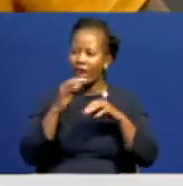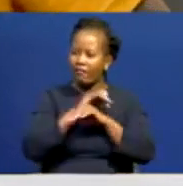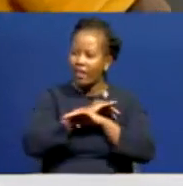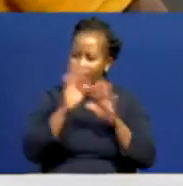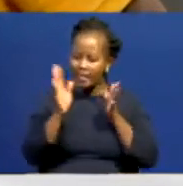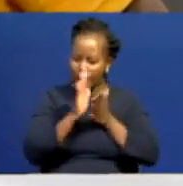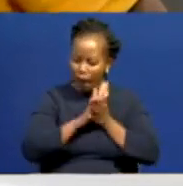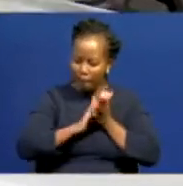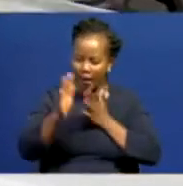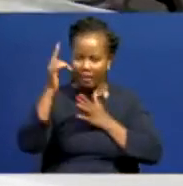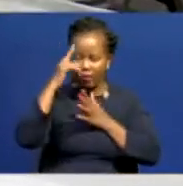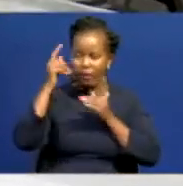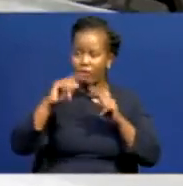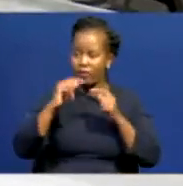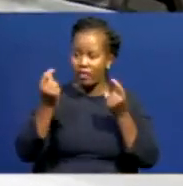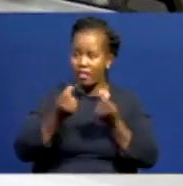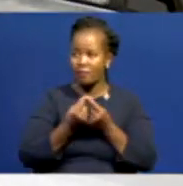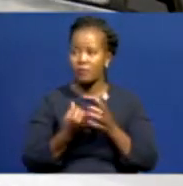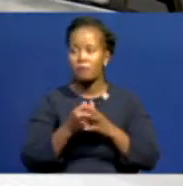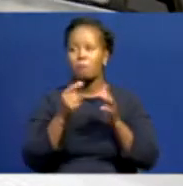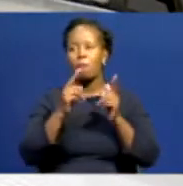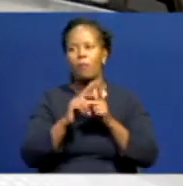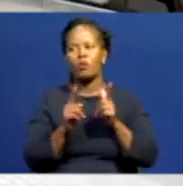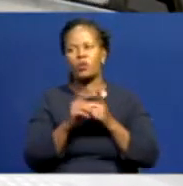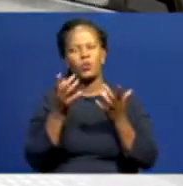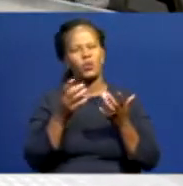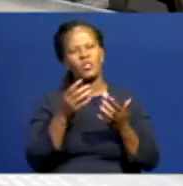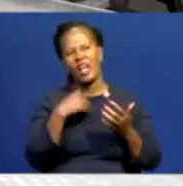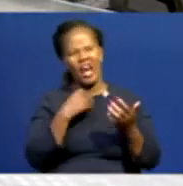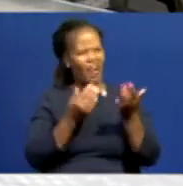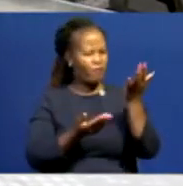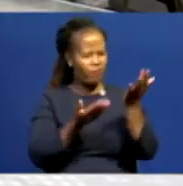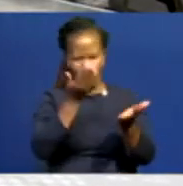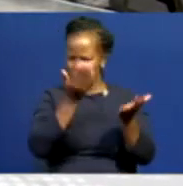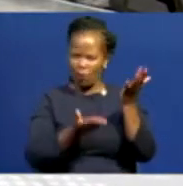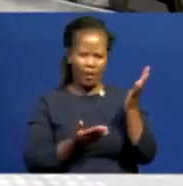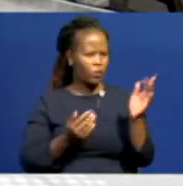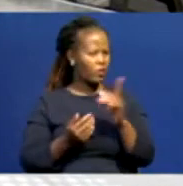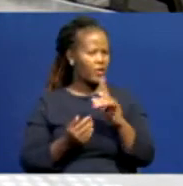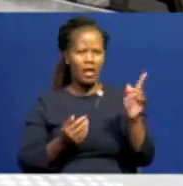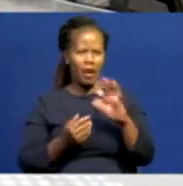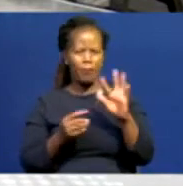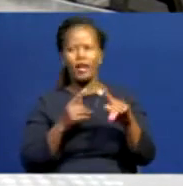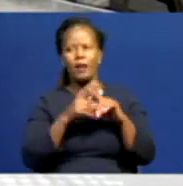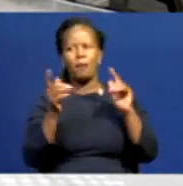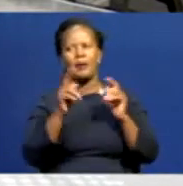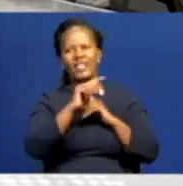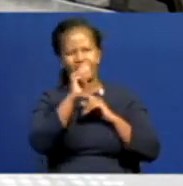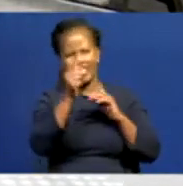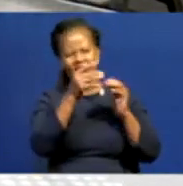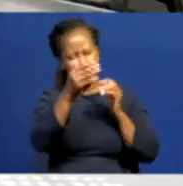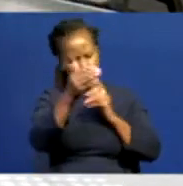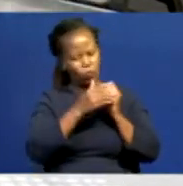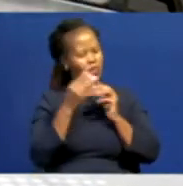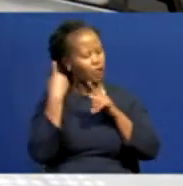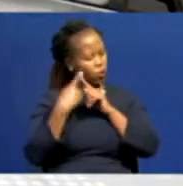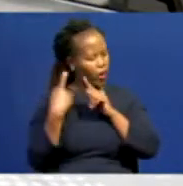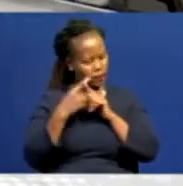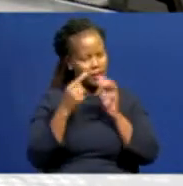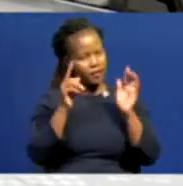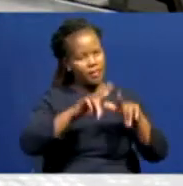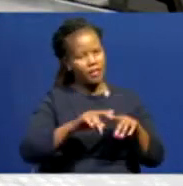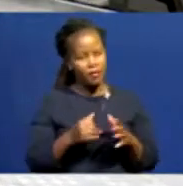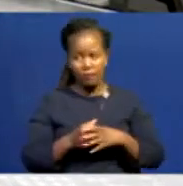now. Exactly. In Kenya, maybe. Not comparison, but we are closer to seeing that, right? We saw what happened